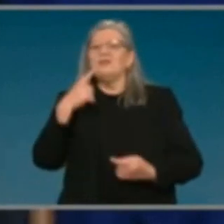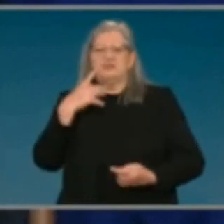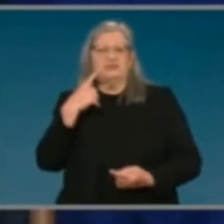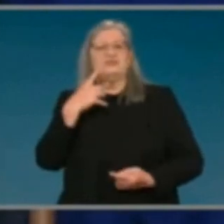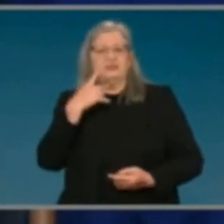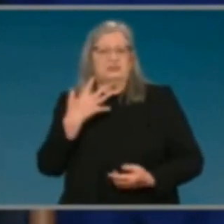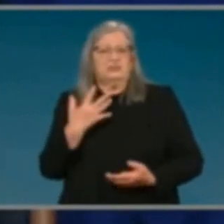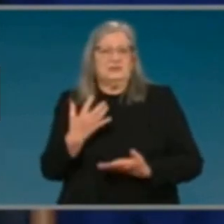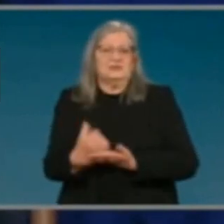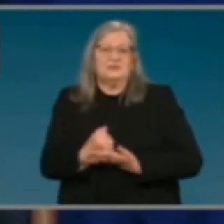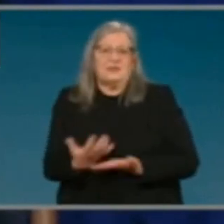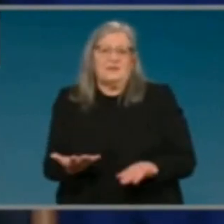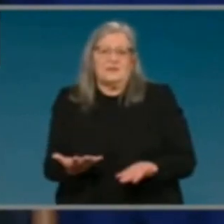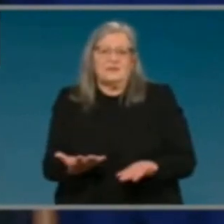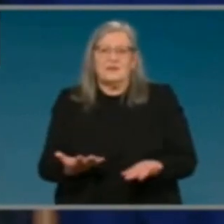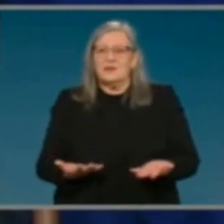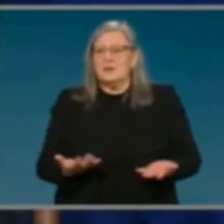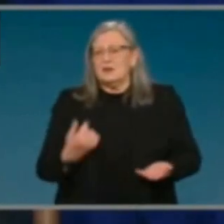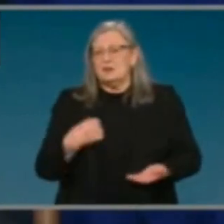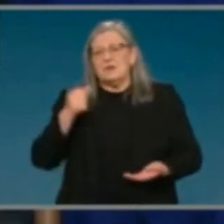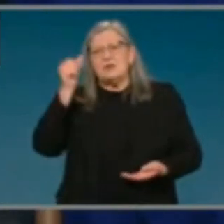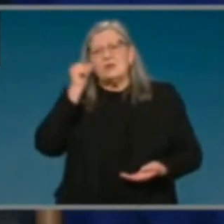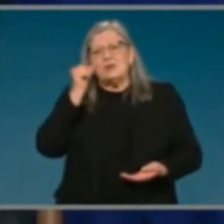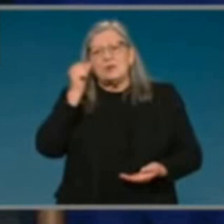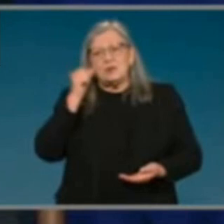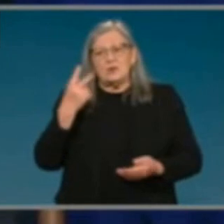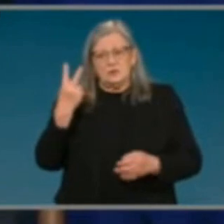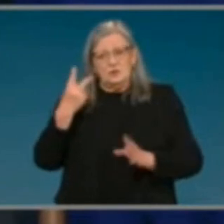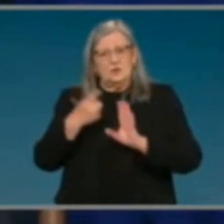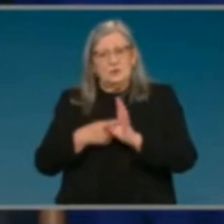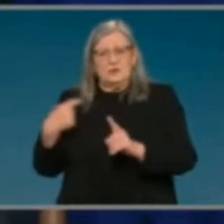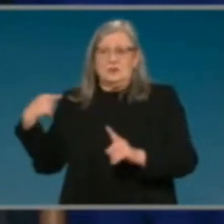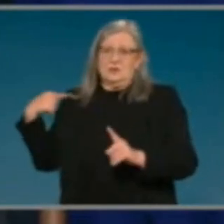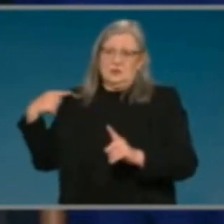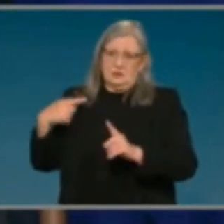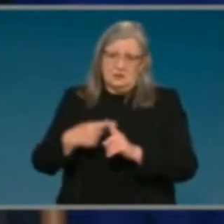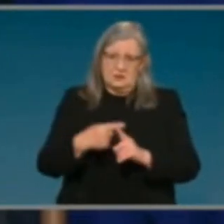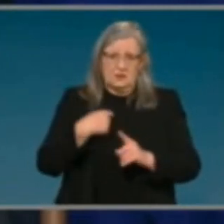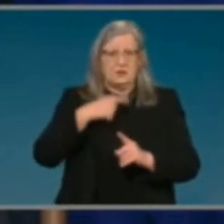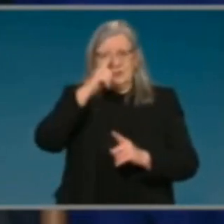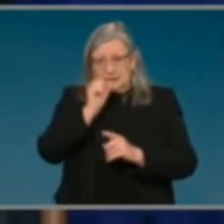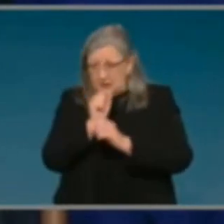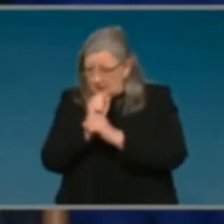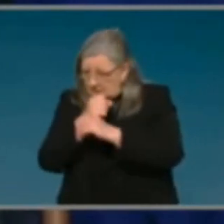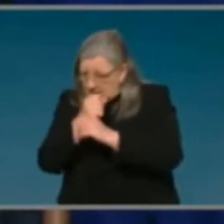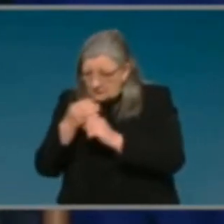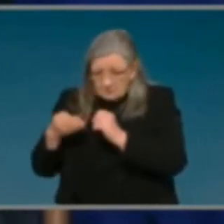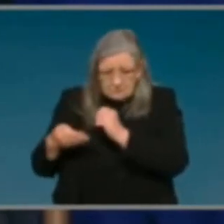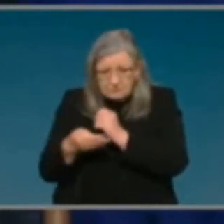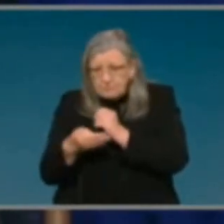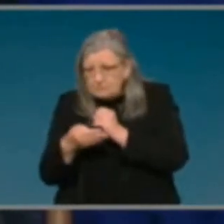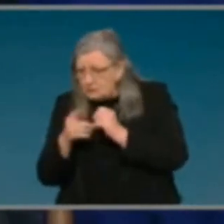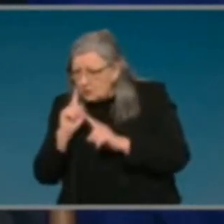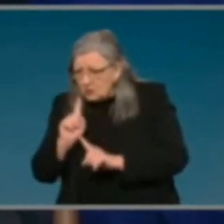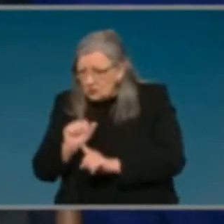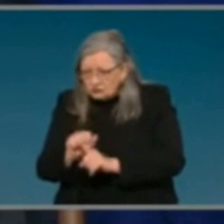that's changed in the last 2 years. Is an ability to find and describe the genome of the virus very quickly, and then to